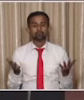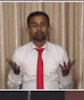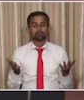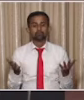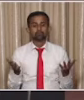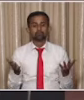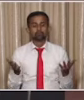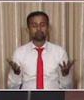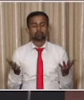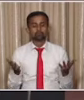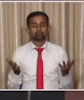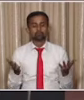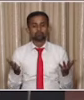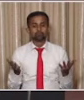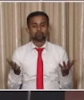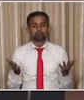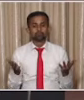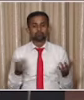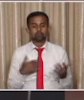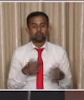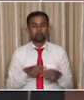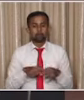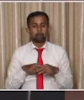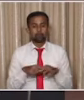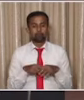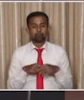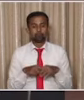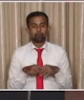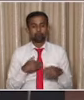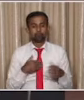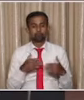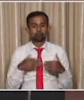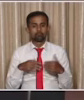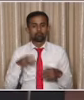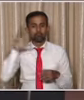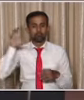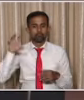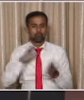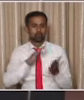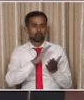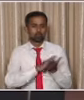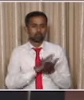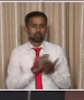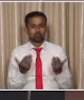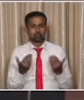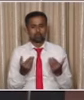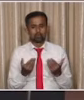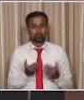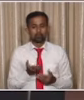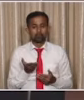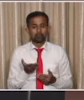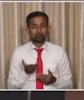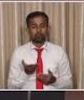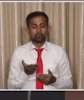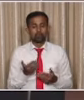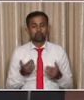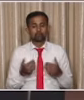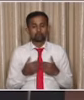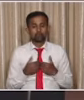in Jaffna. We asked help from various countries. We asked help from the nearest